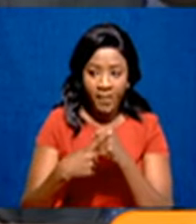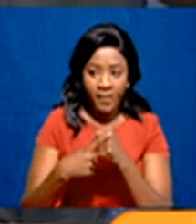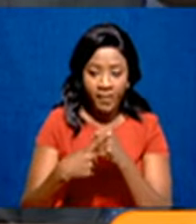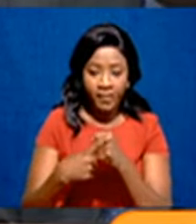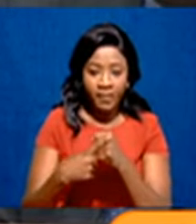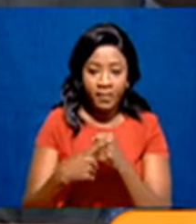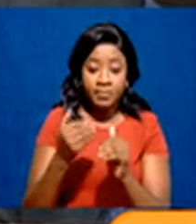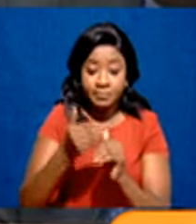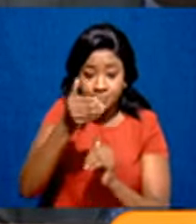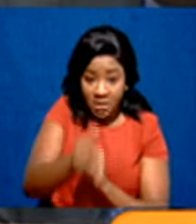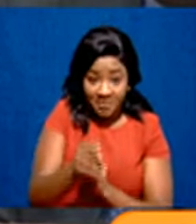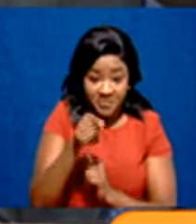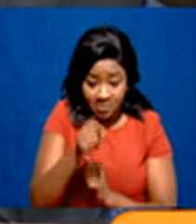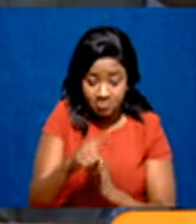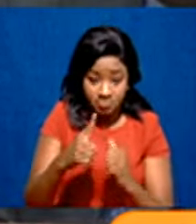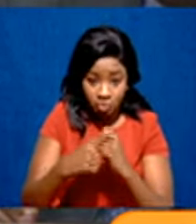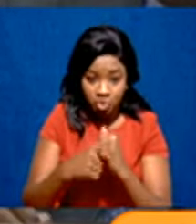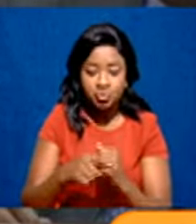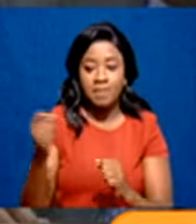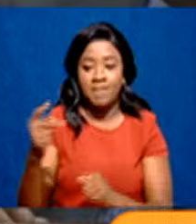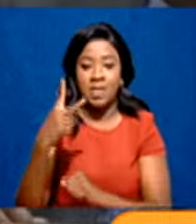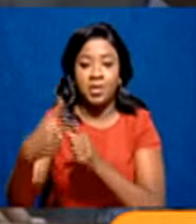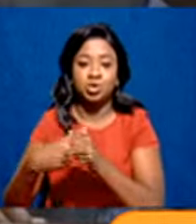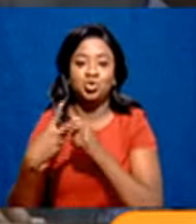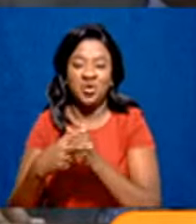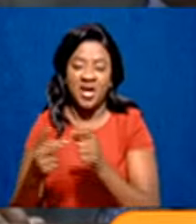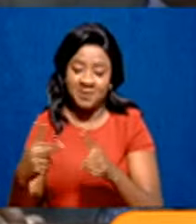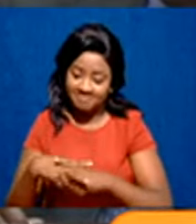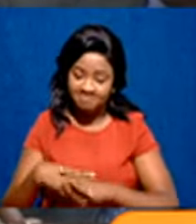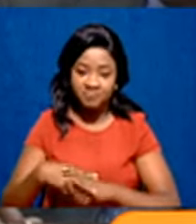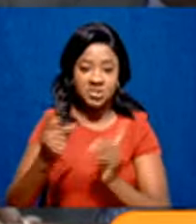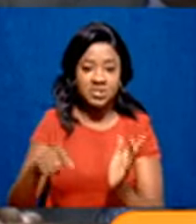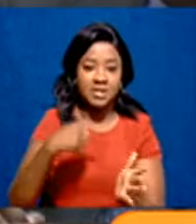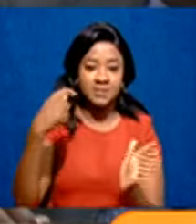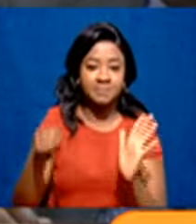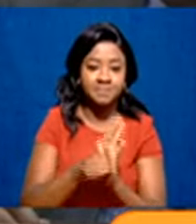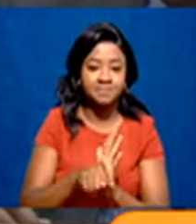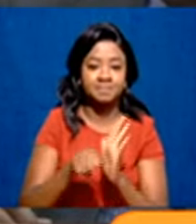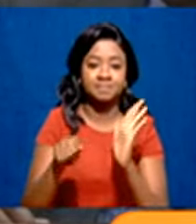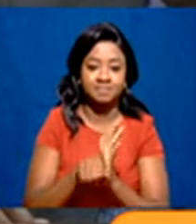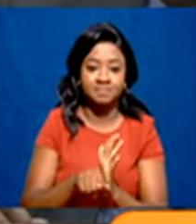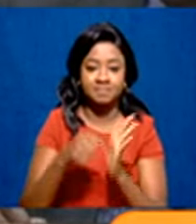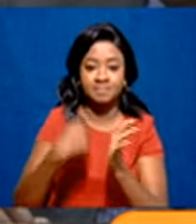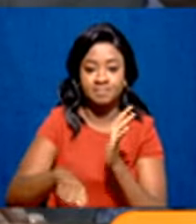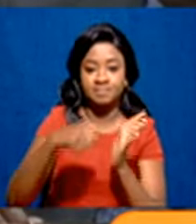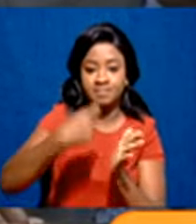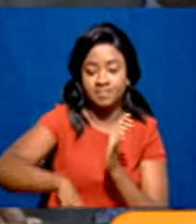And thereafter, we intend to begin payments or contributions